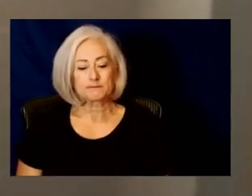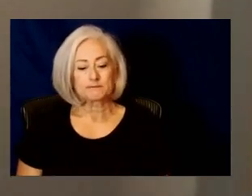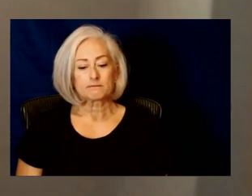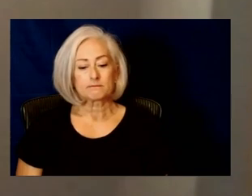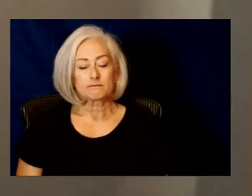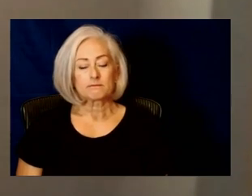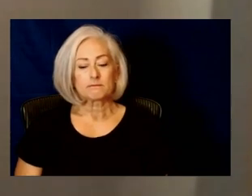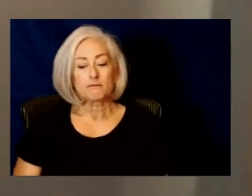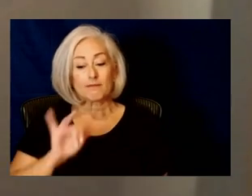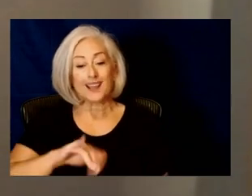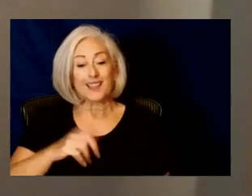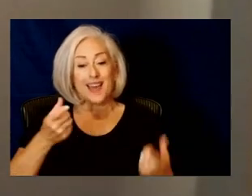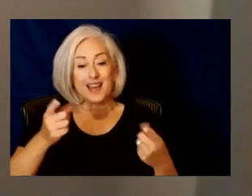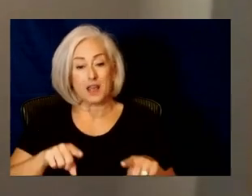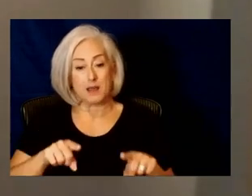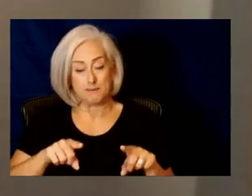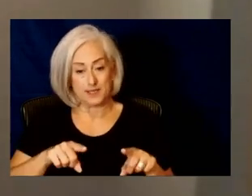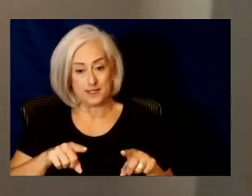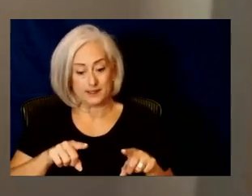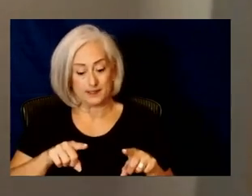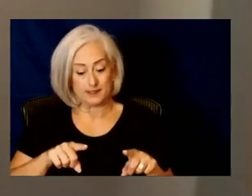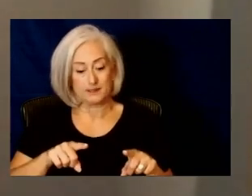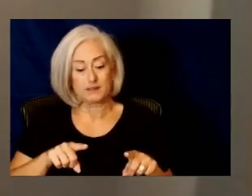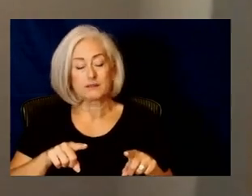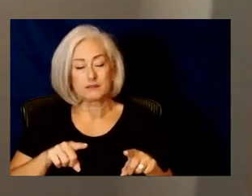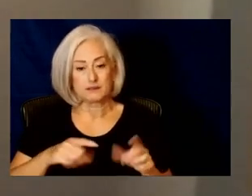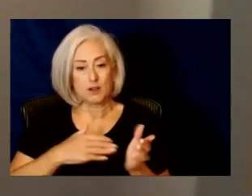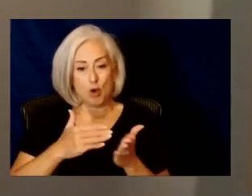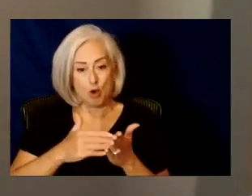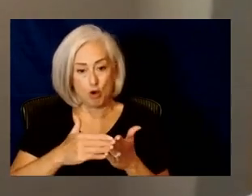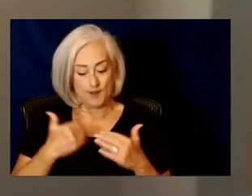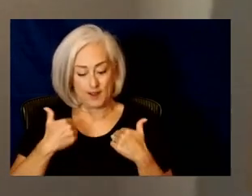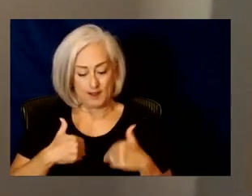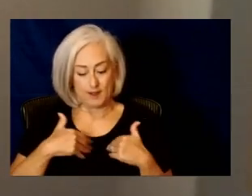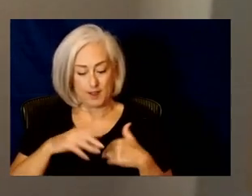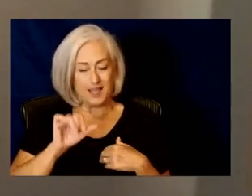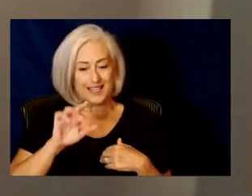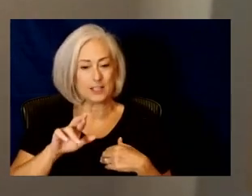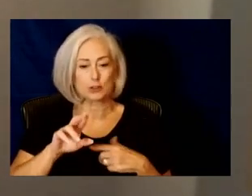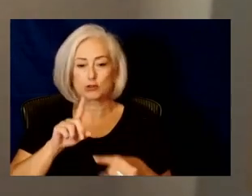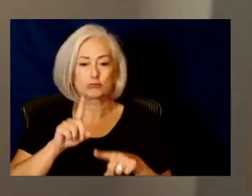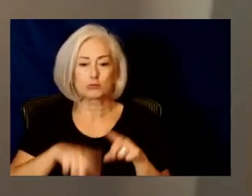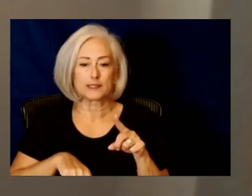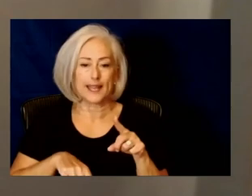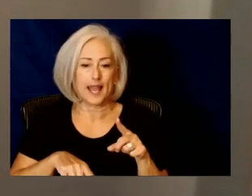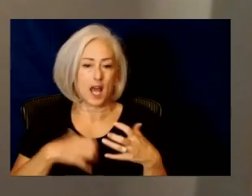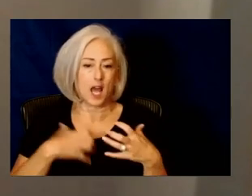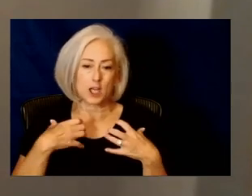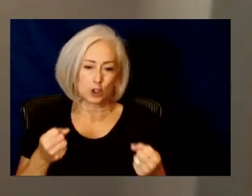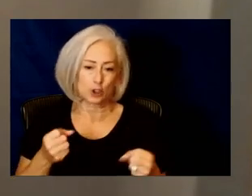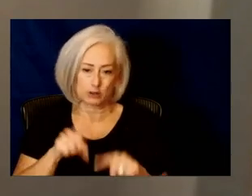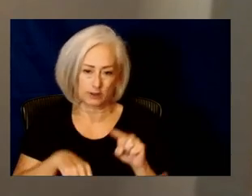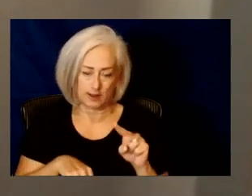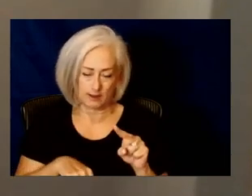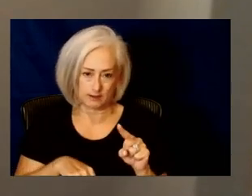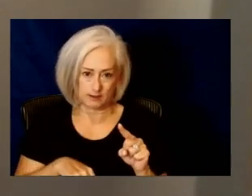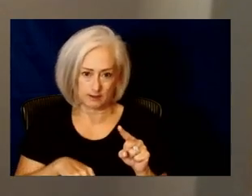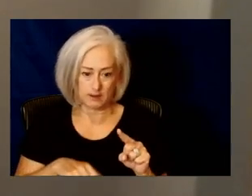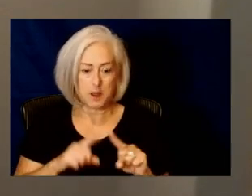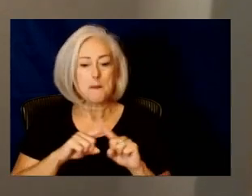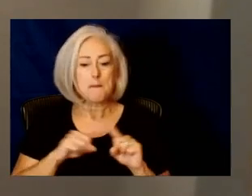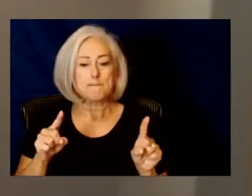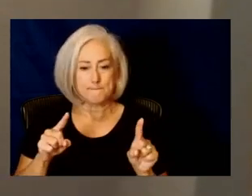unfortunately, often the lung cancer is no longer curable. But with some of these personalized gene-targeted therapies